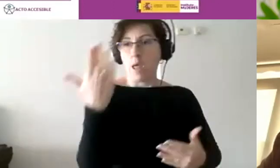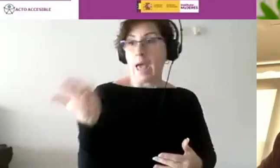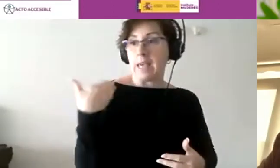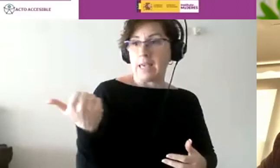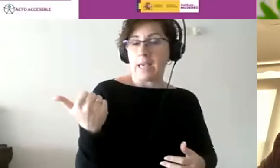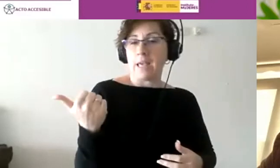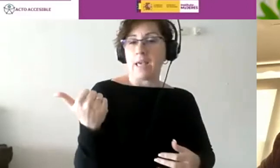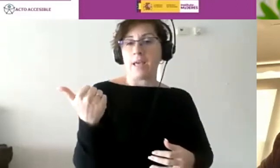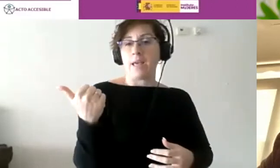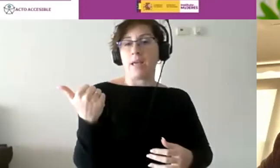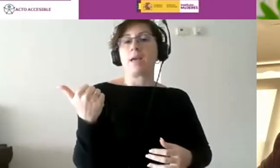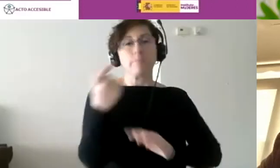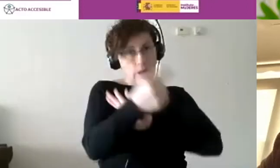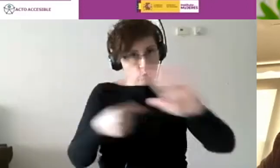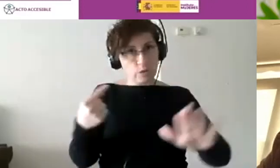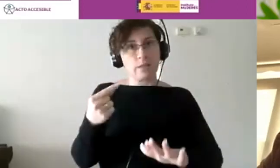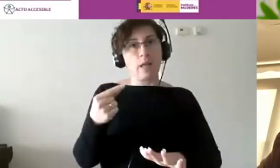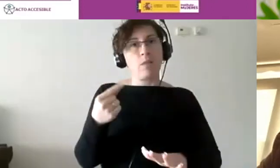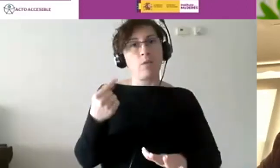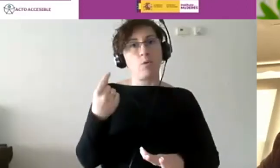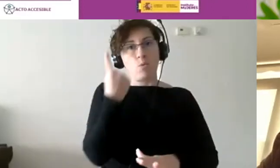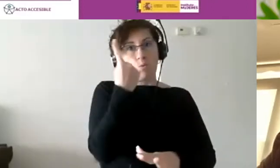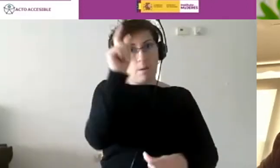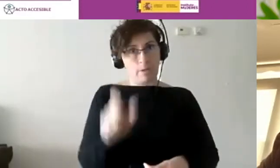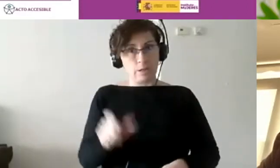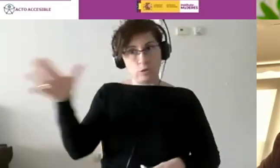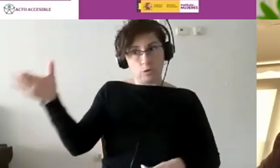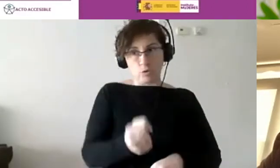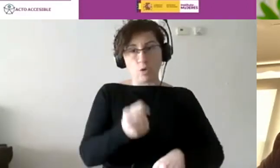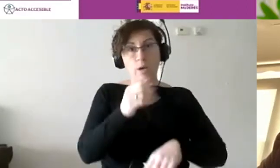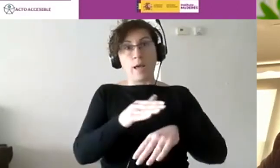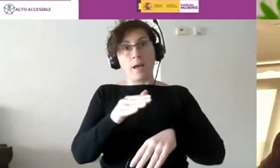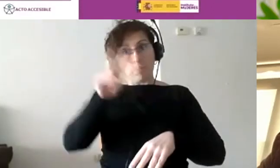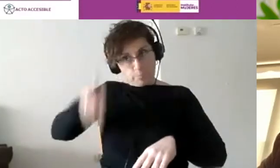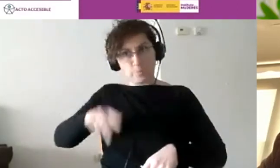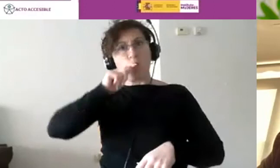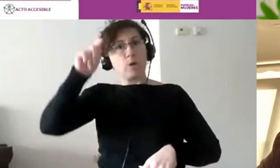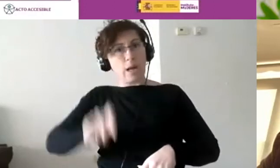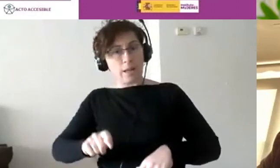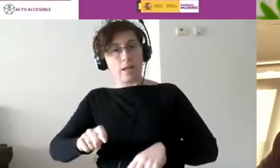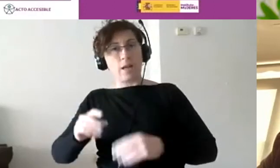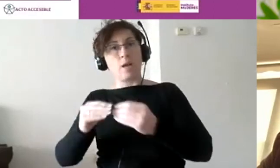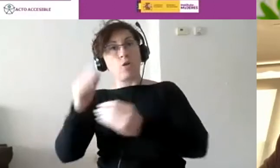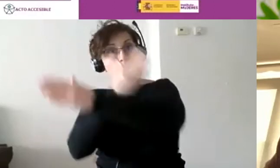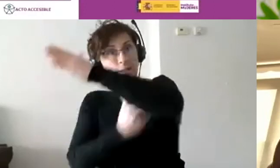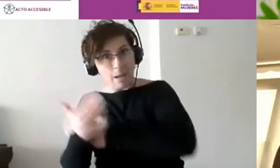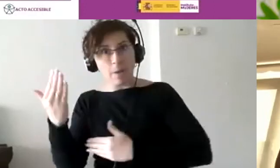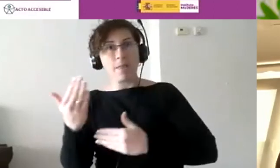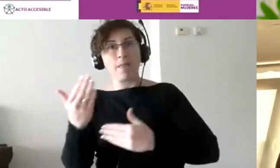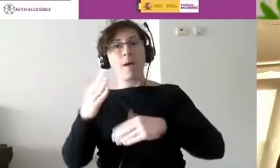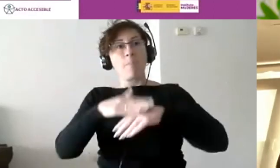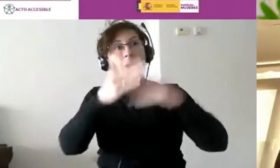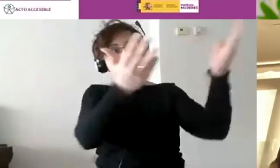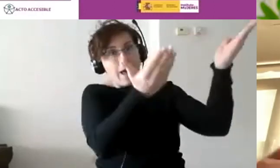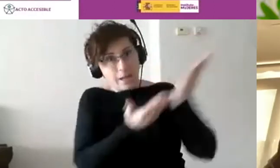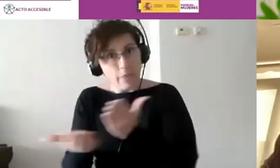entering the work market for these people with disabilities. Yesterday, we employed a person with a